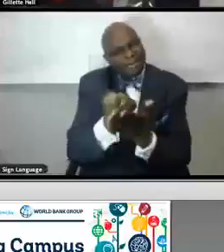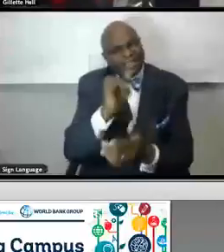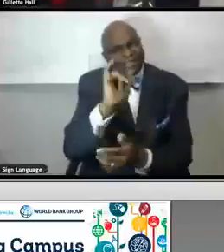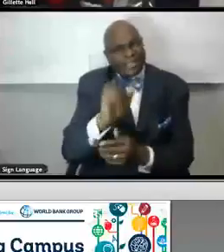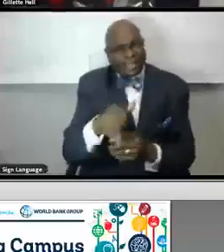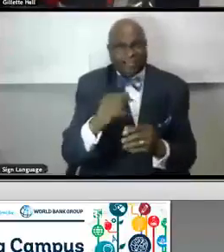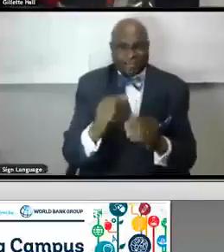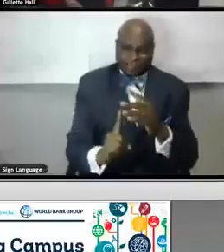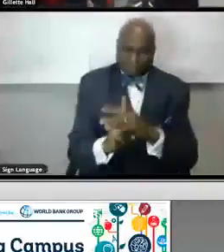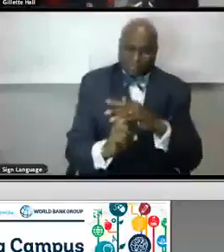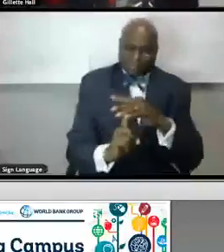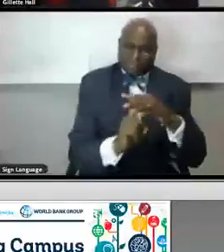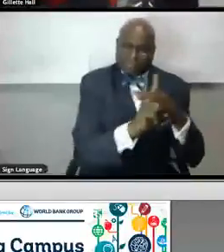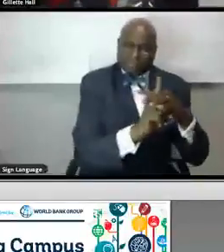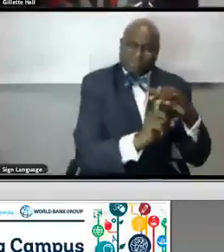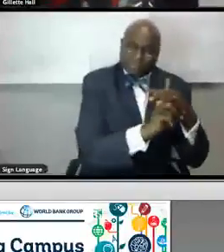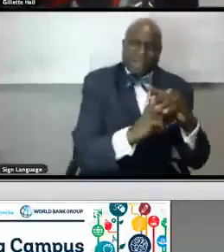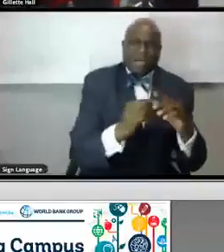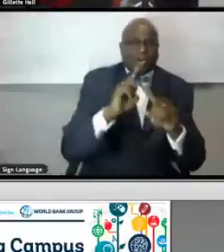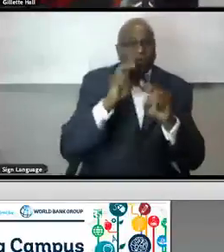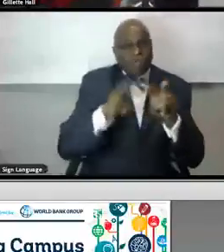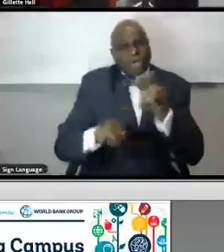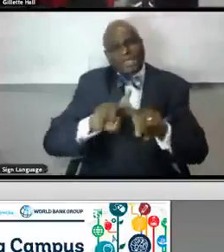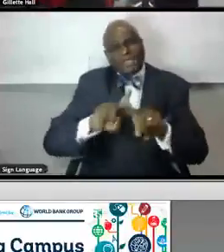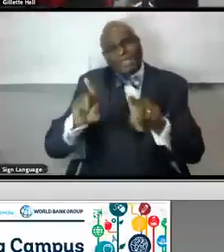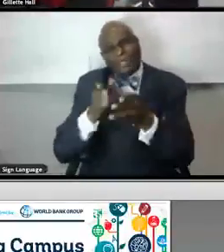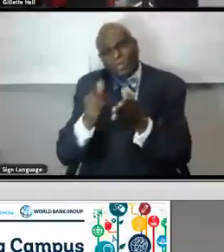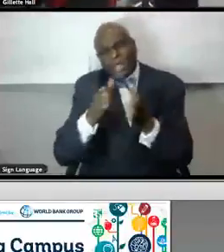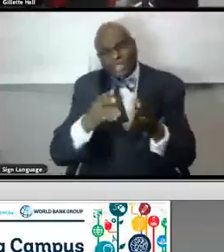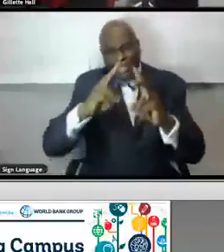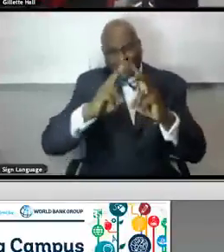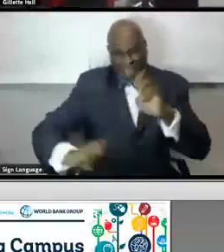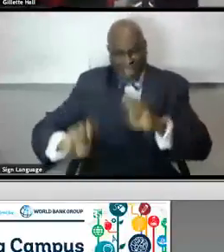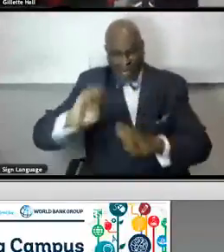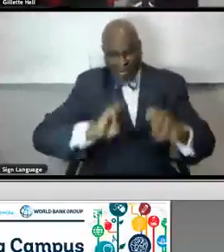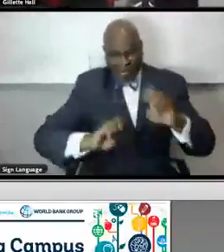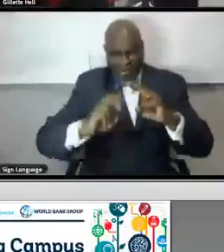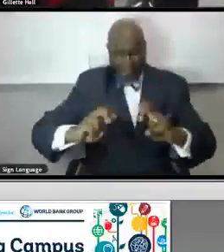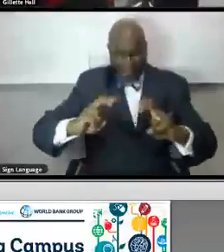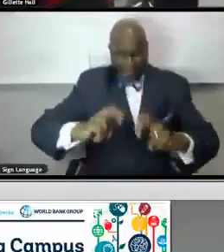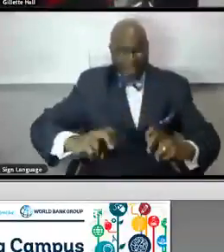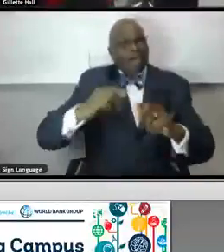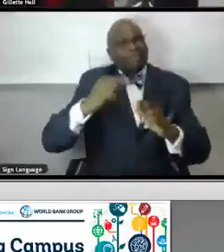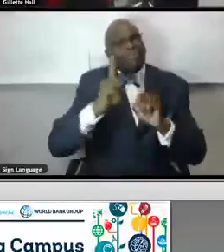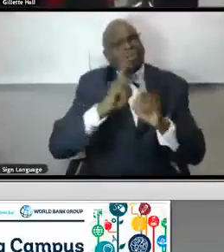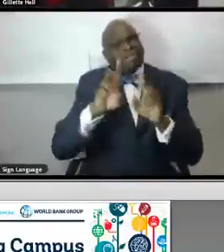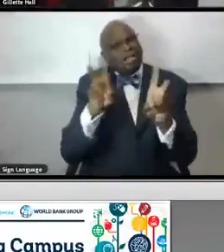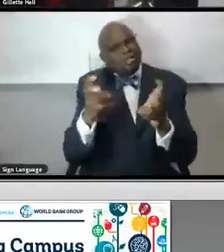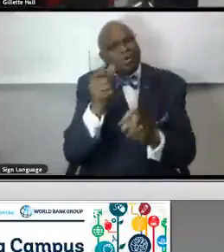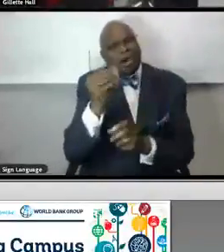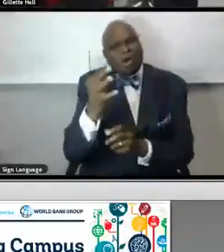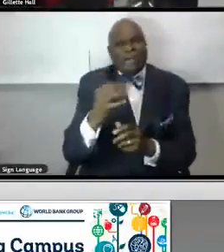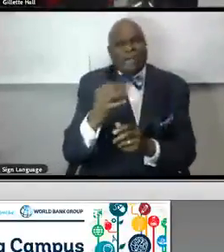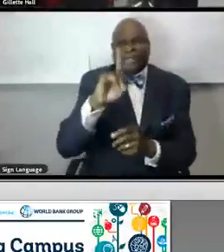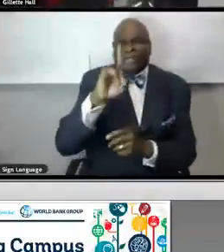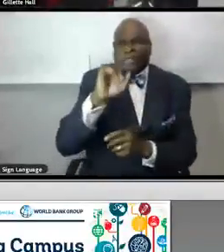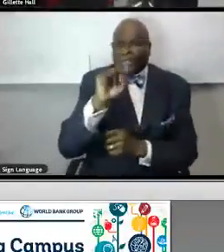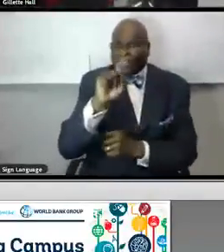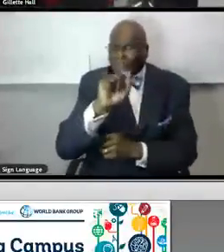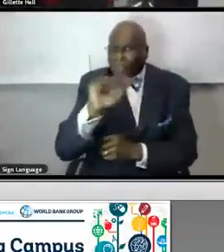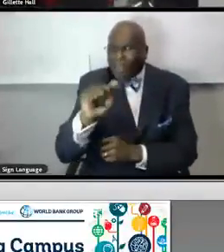is emerging on looking at different ways of analyzing. I wanted you to speak to this issue of data